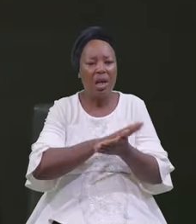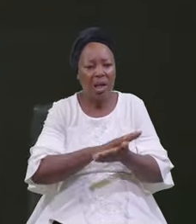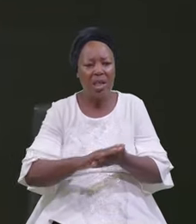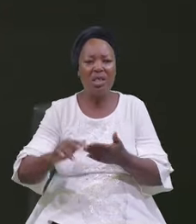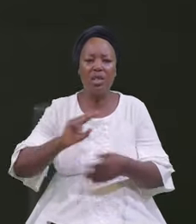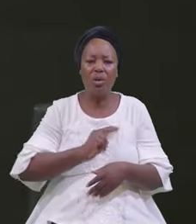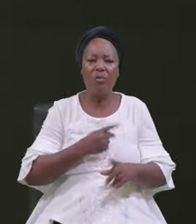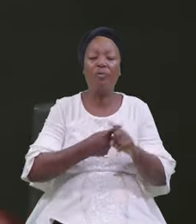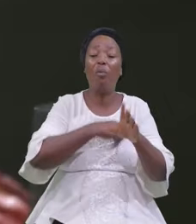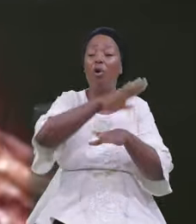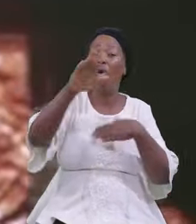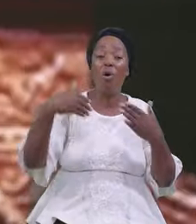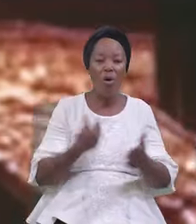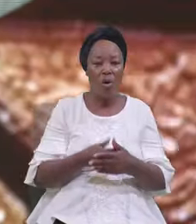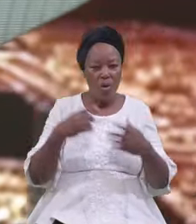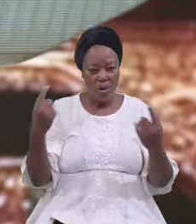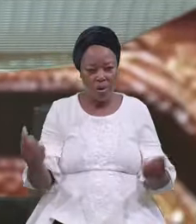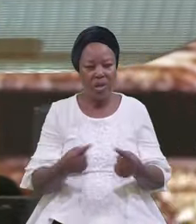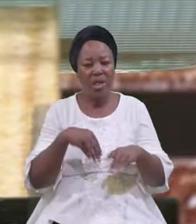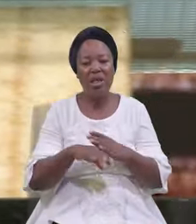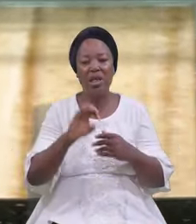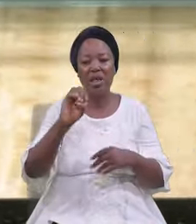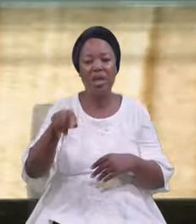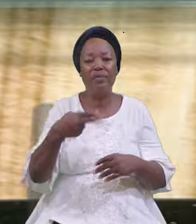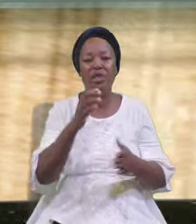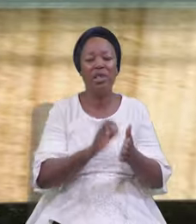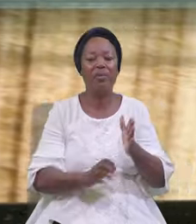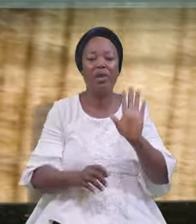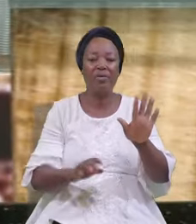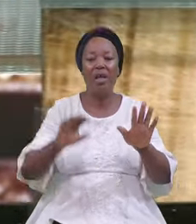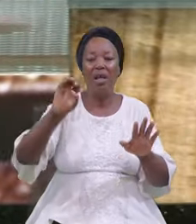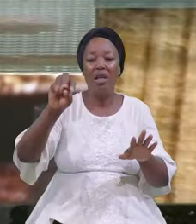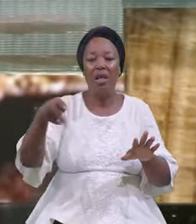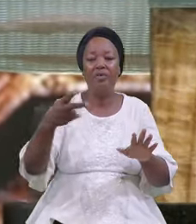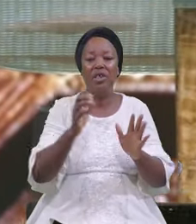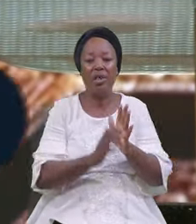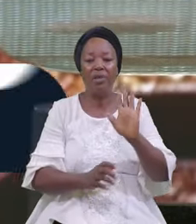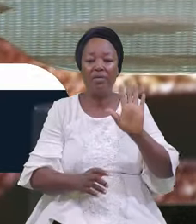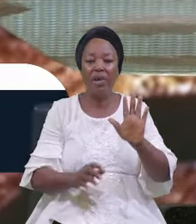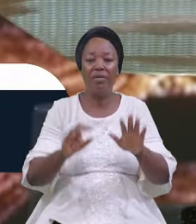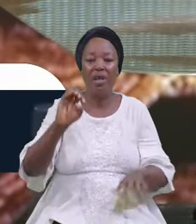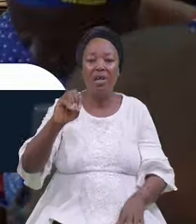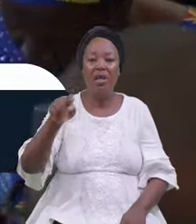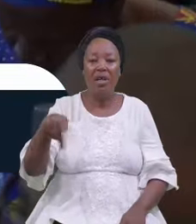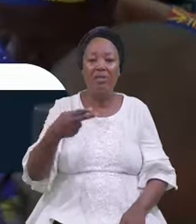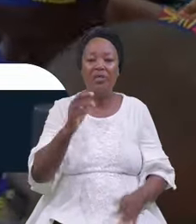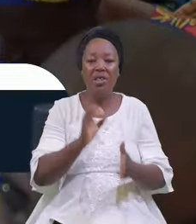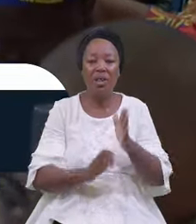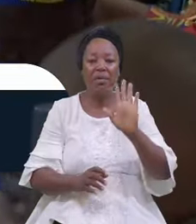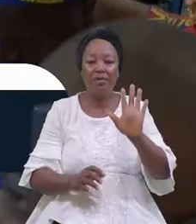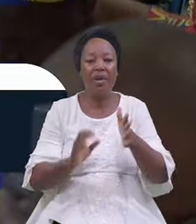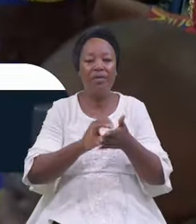us from all sin. In Ephesians chapter 5, reading from verse 25. Ephesians chapter 5,